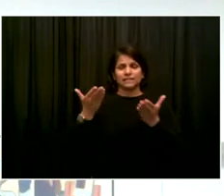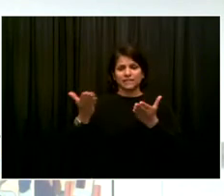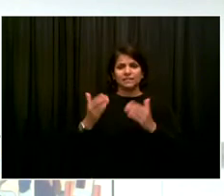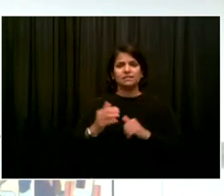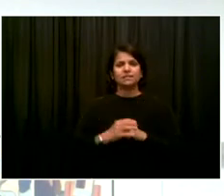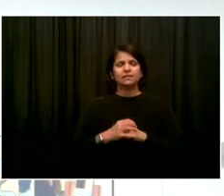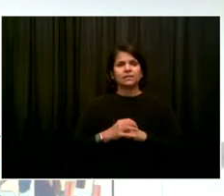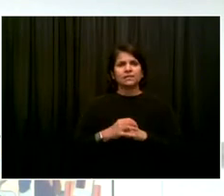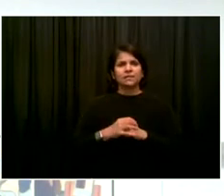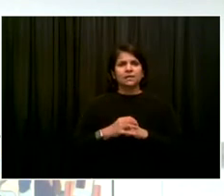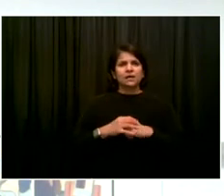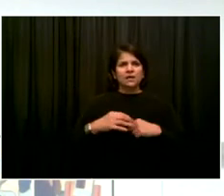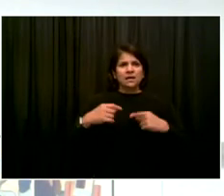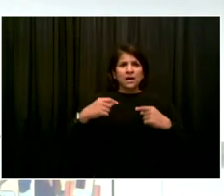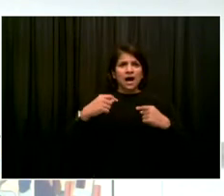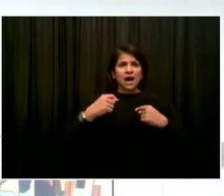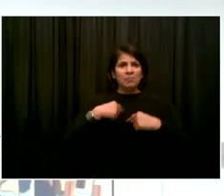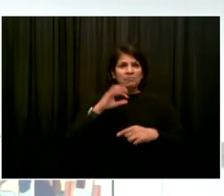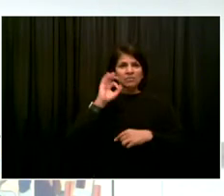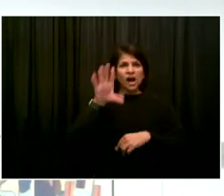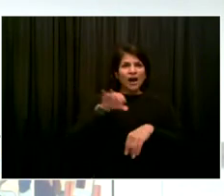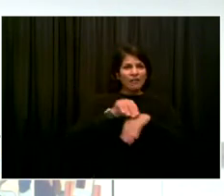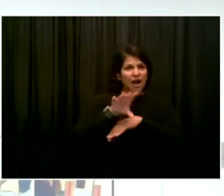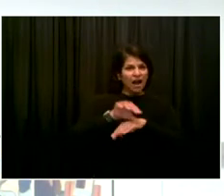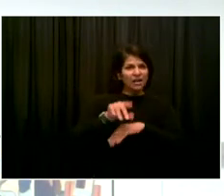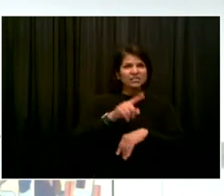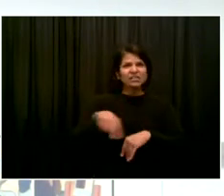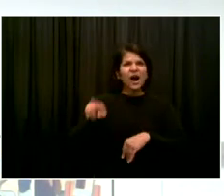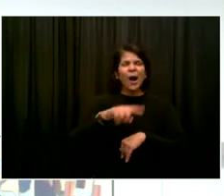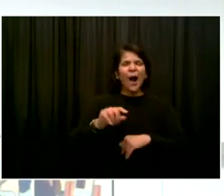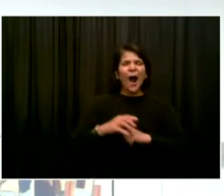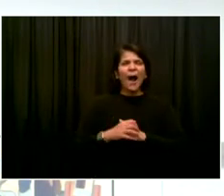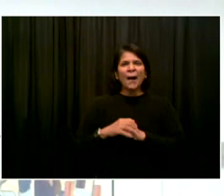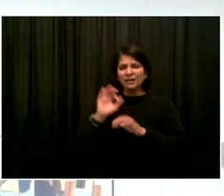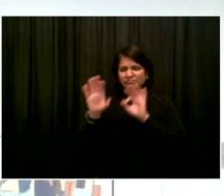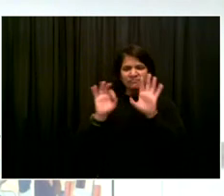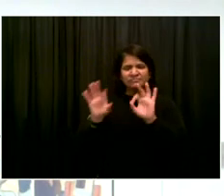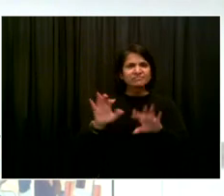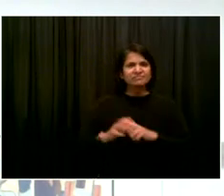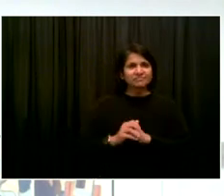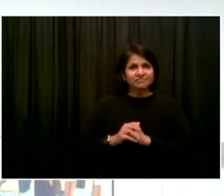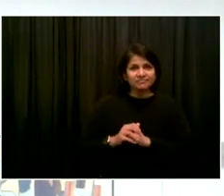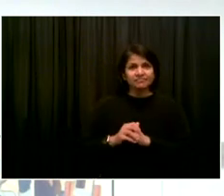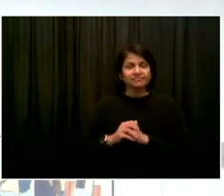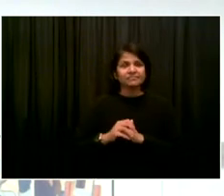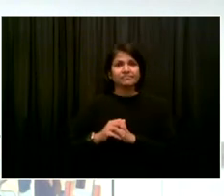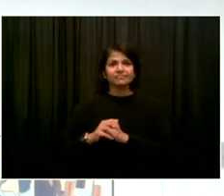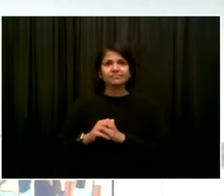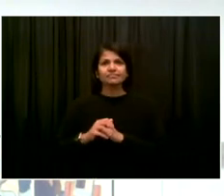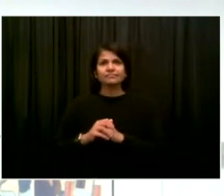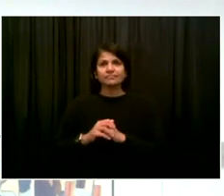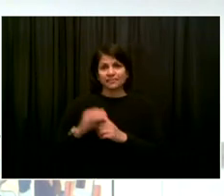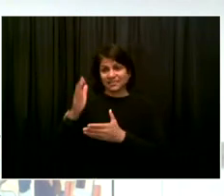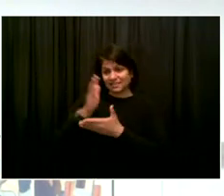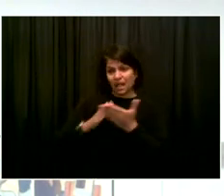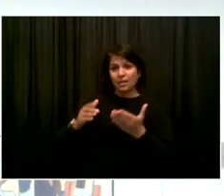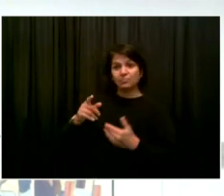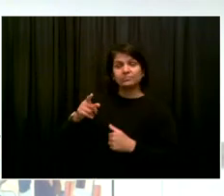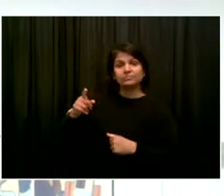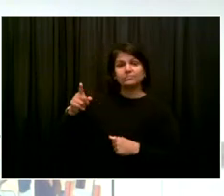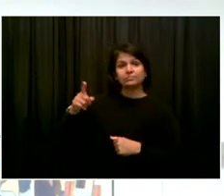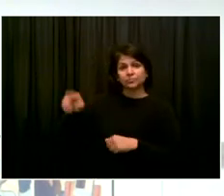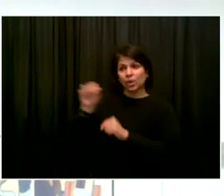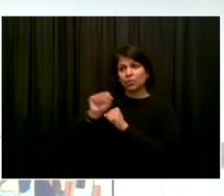those policies. And that is why we have been able to make workplaces as safe as